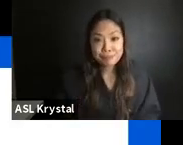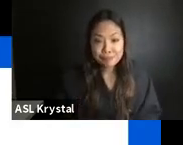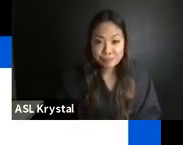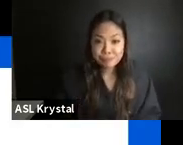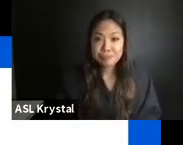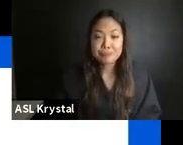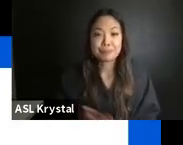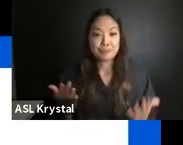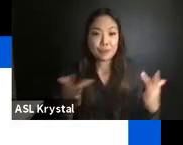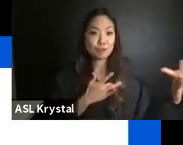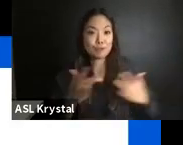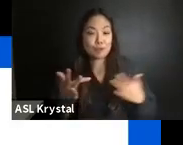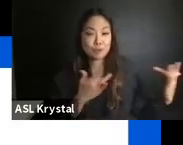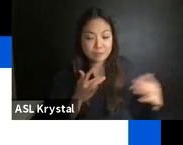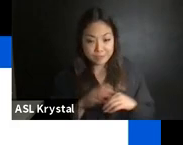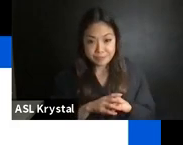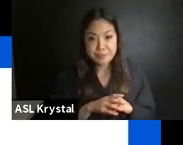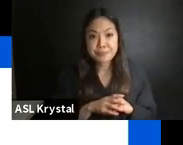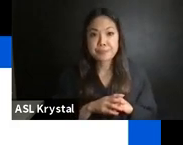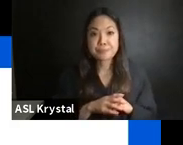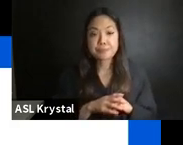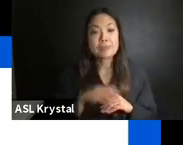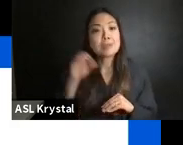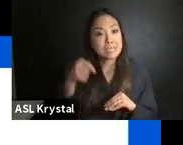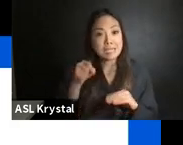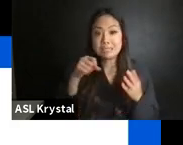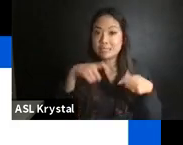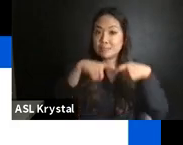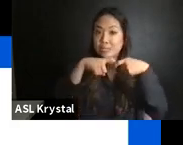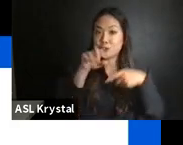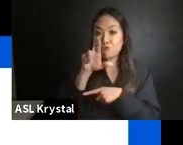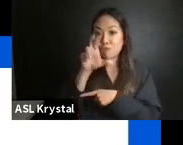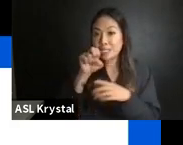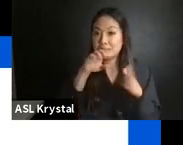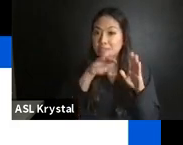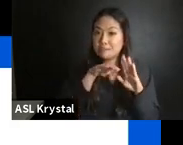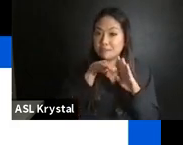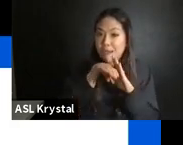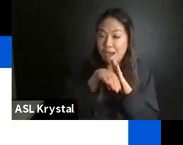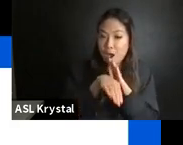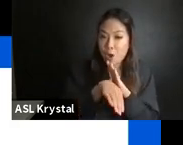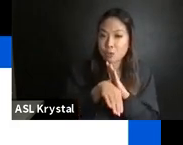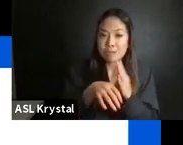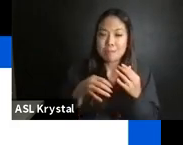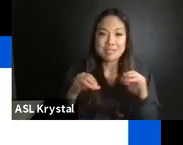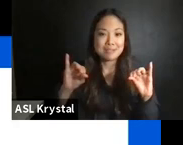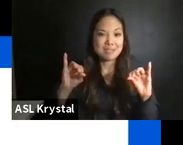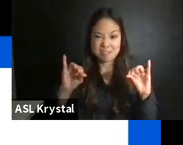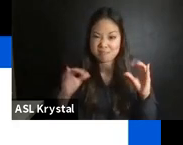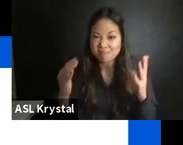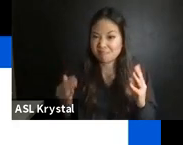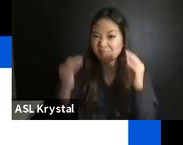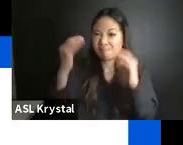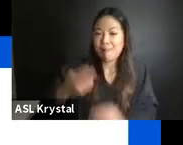concerns is that although um the suspension rates are trending down they're still high or disproportionately high for